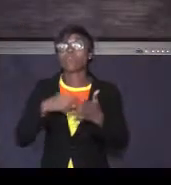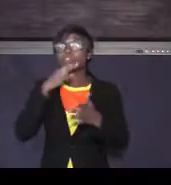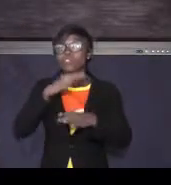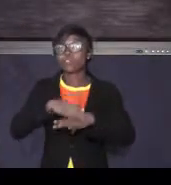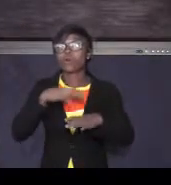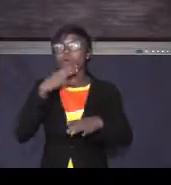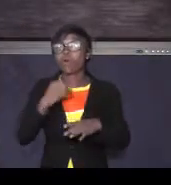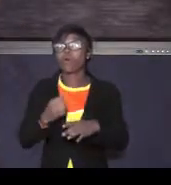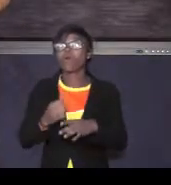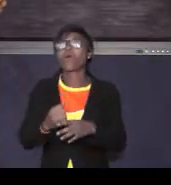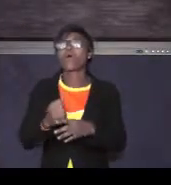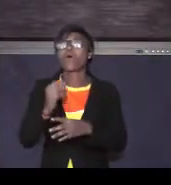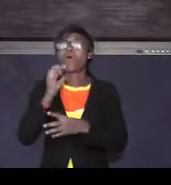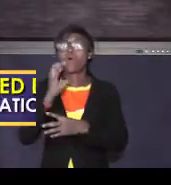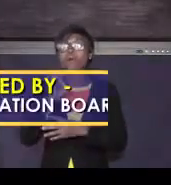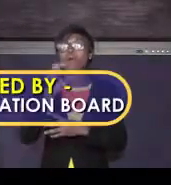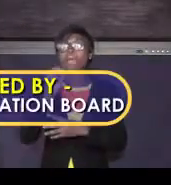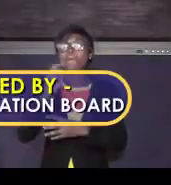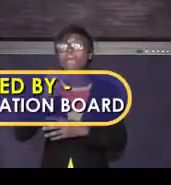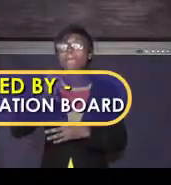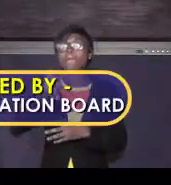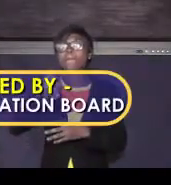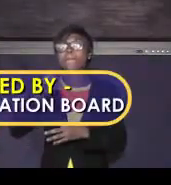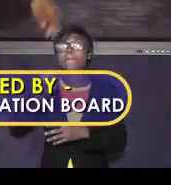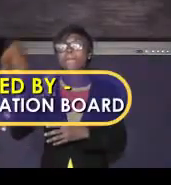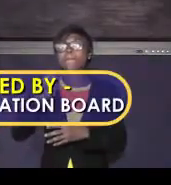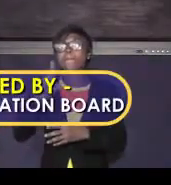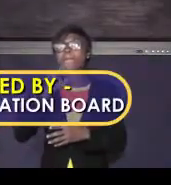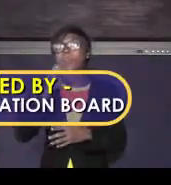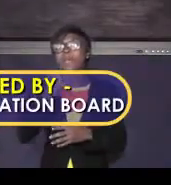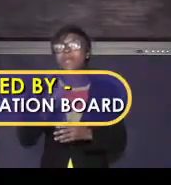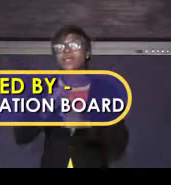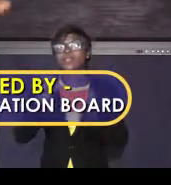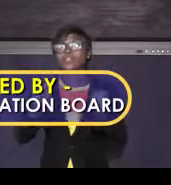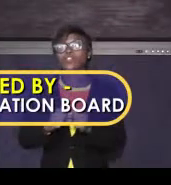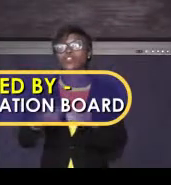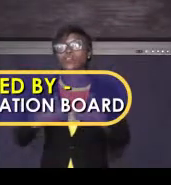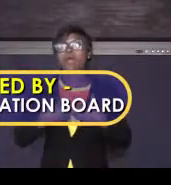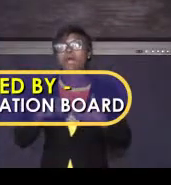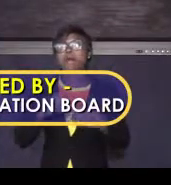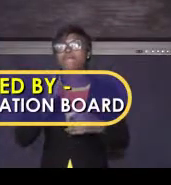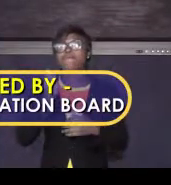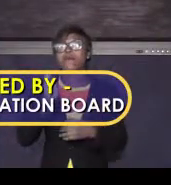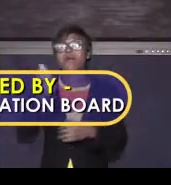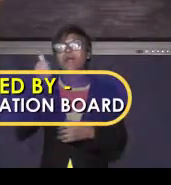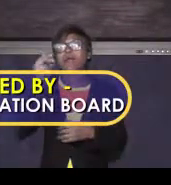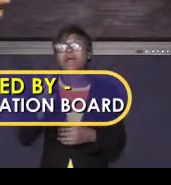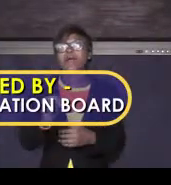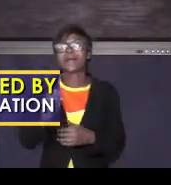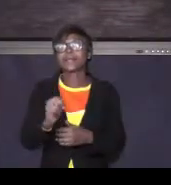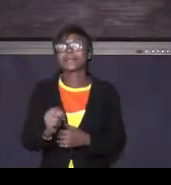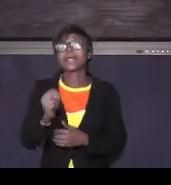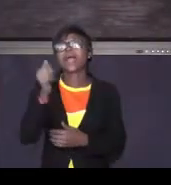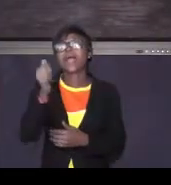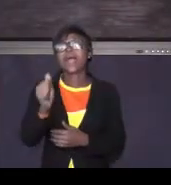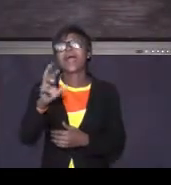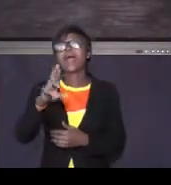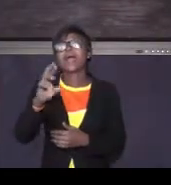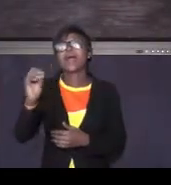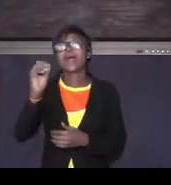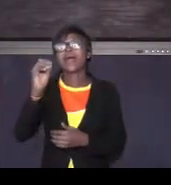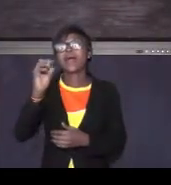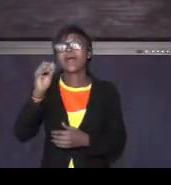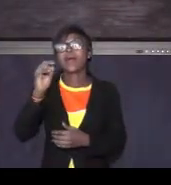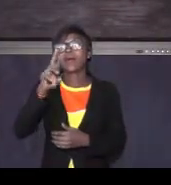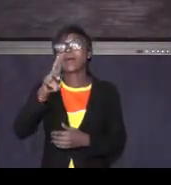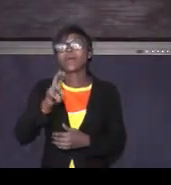called a compound shape, but I can even blend it and that line is totally gone. And you have an arrow and you can be asked to